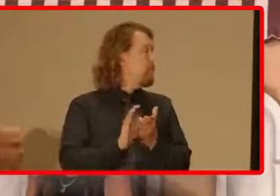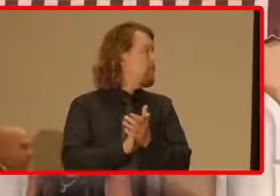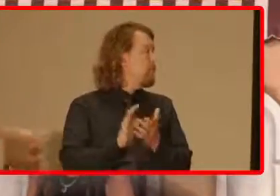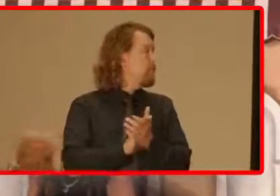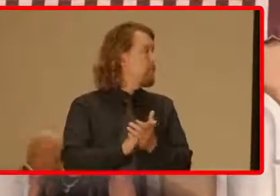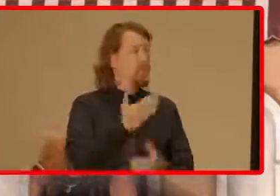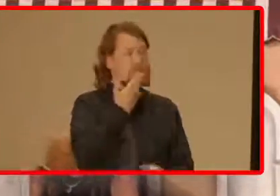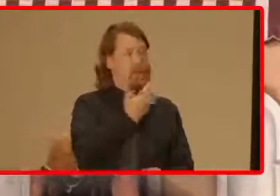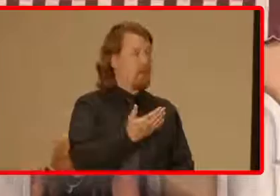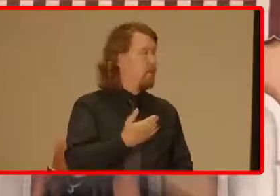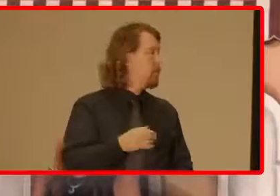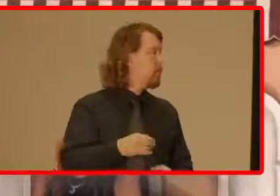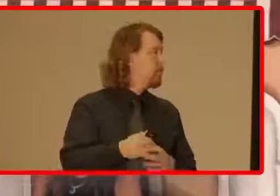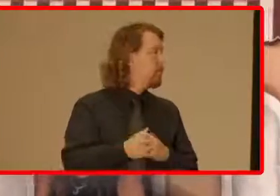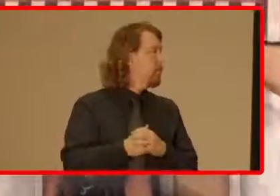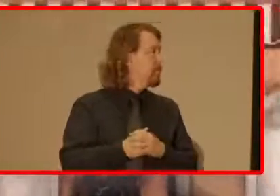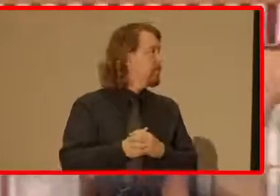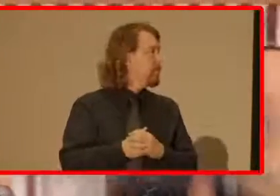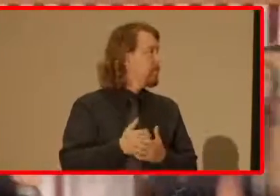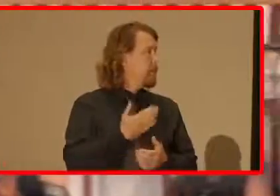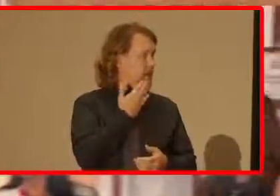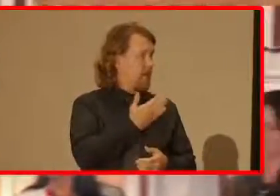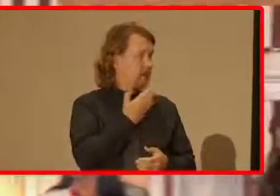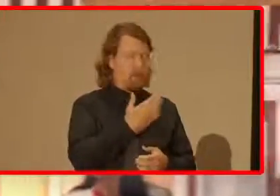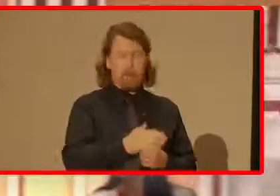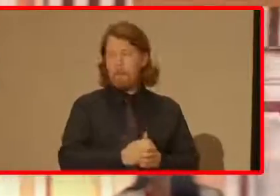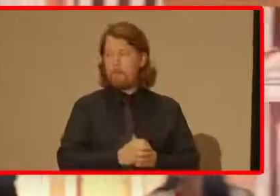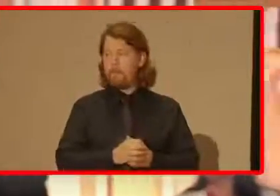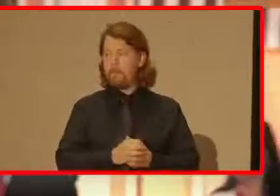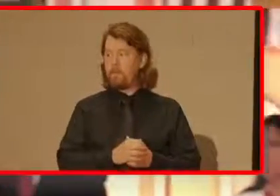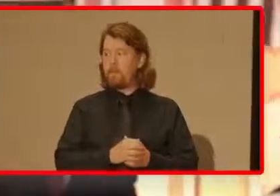Thank you, sir. Thank you.